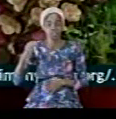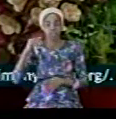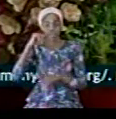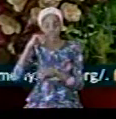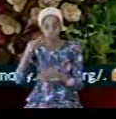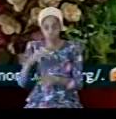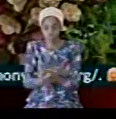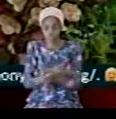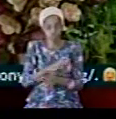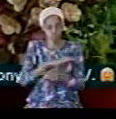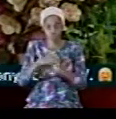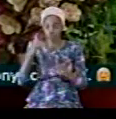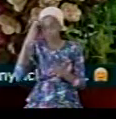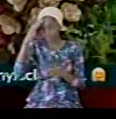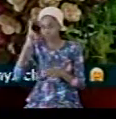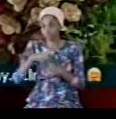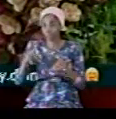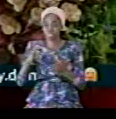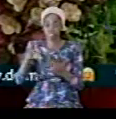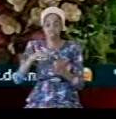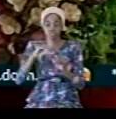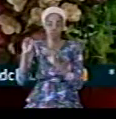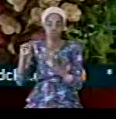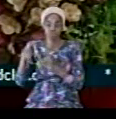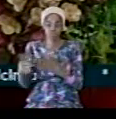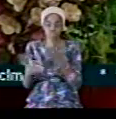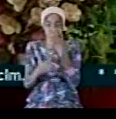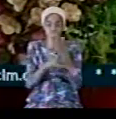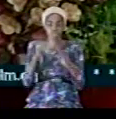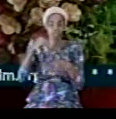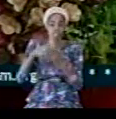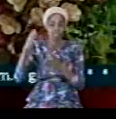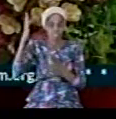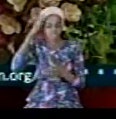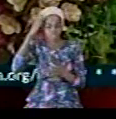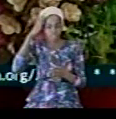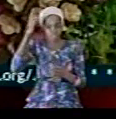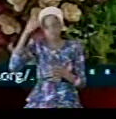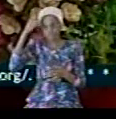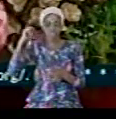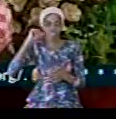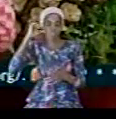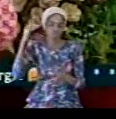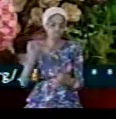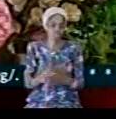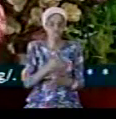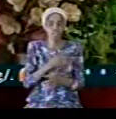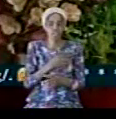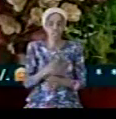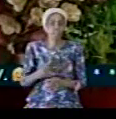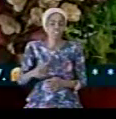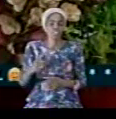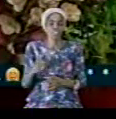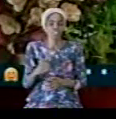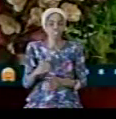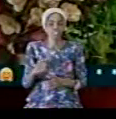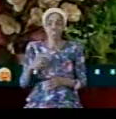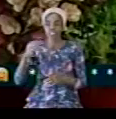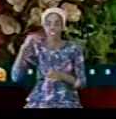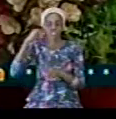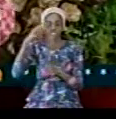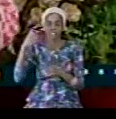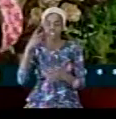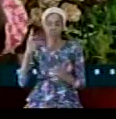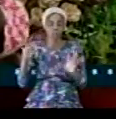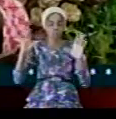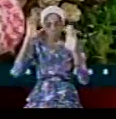my daughter. And I can't put in the hand there. I tell you, I see wonder. Praise the Lord. So when the man